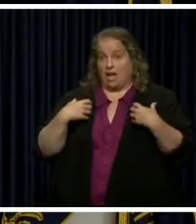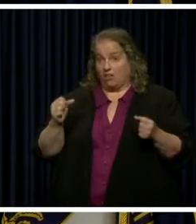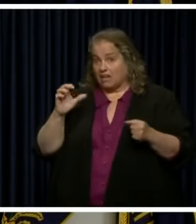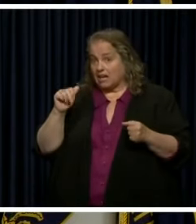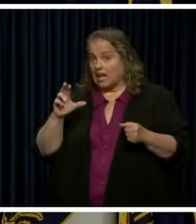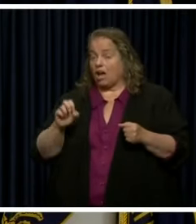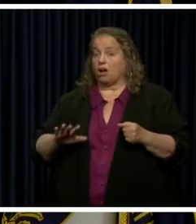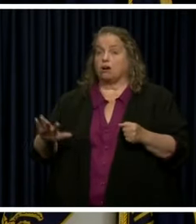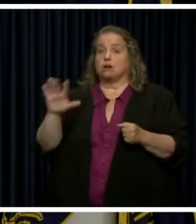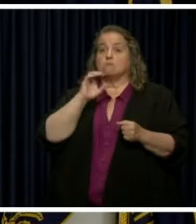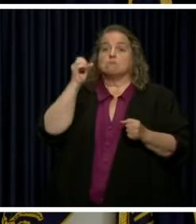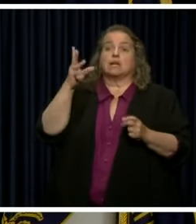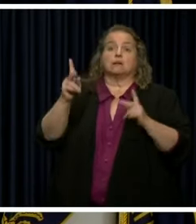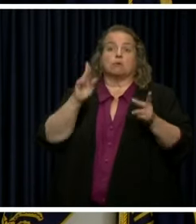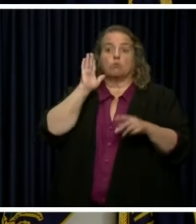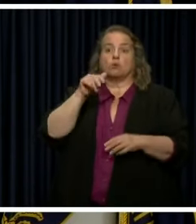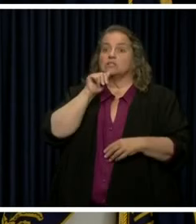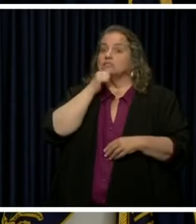less.